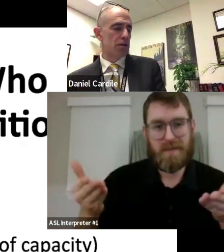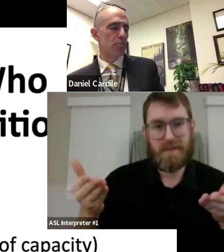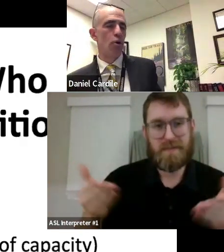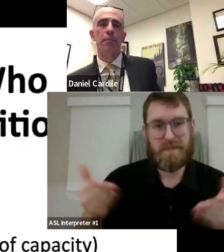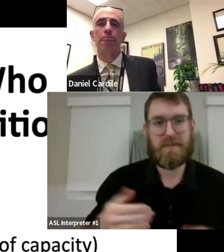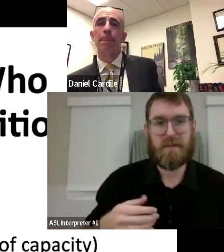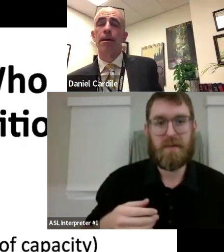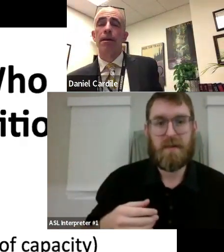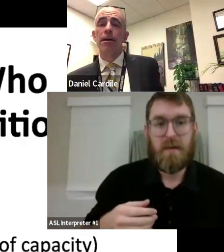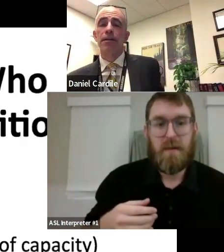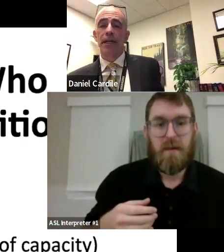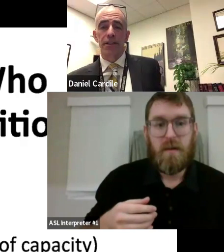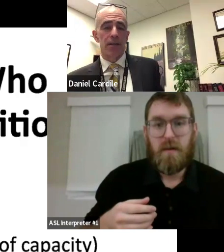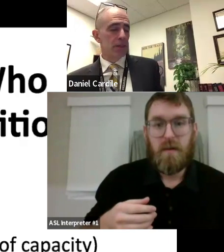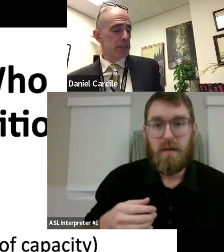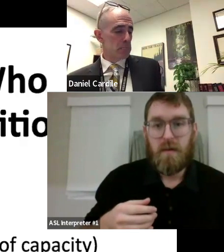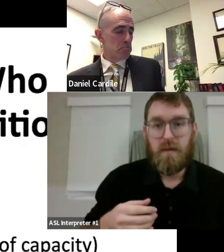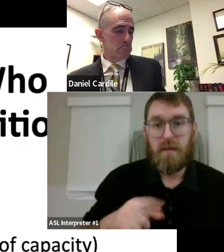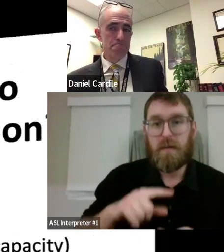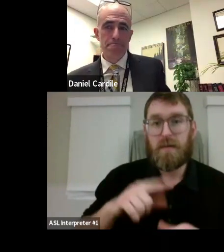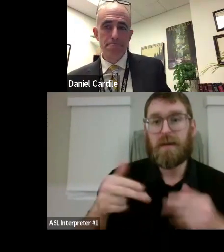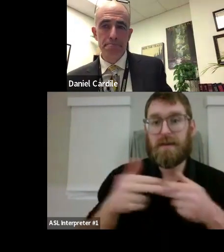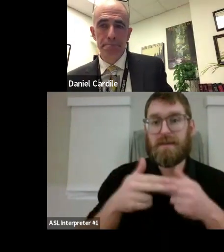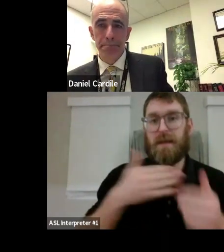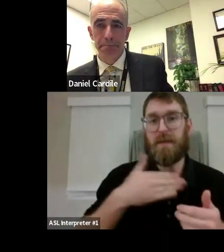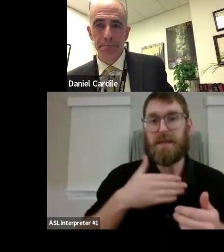in just a moment. Next slide, please.